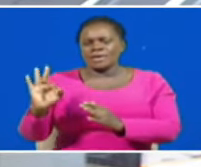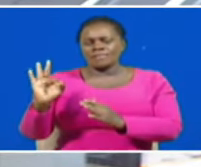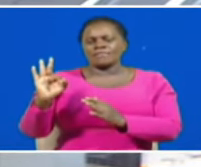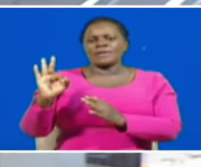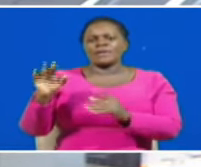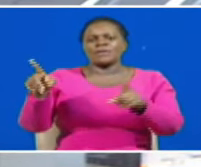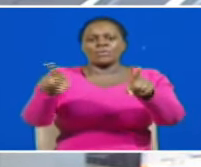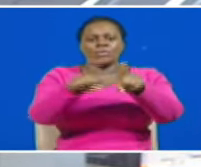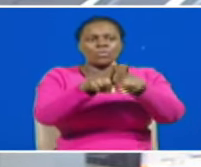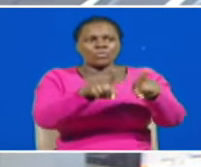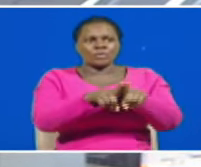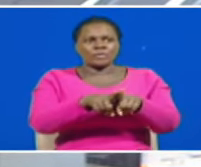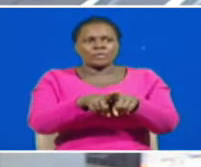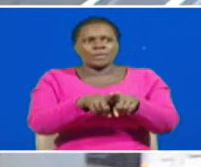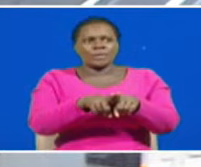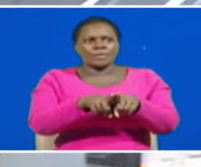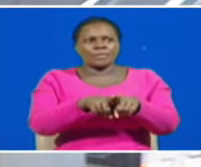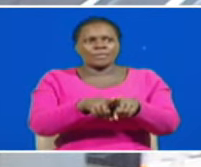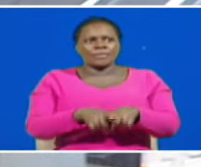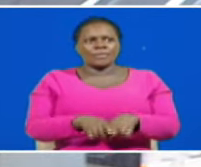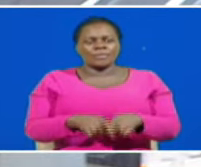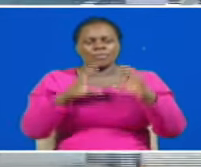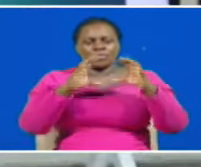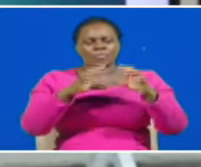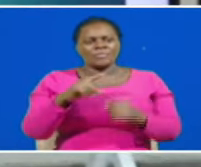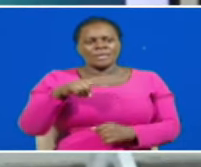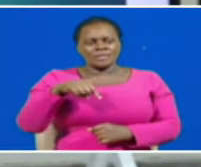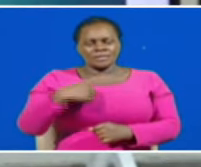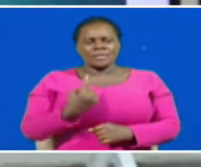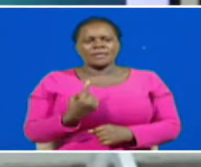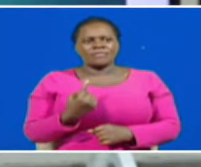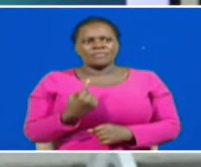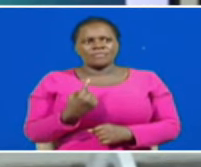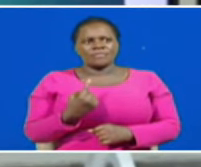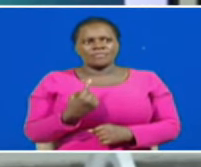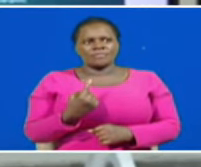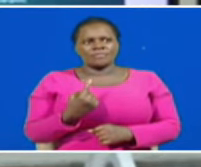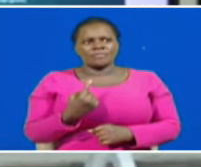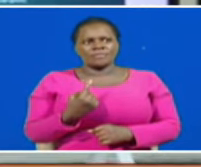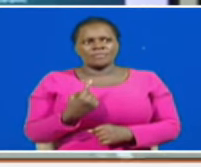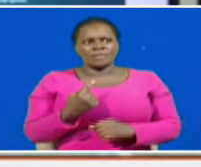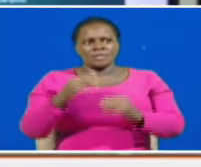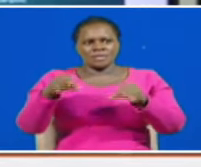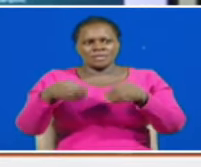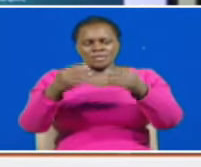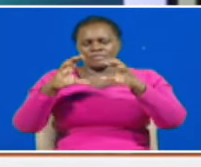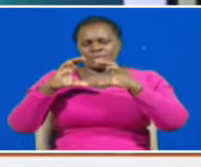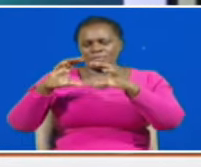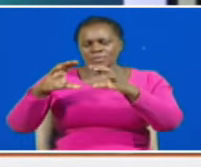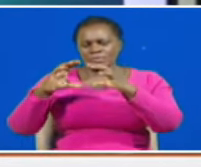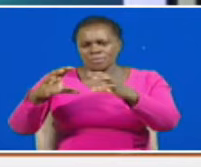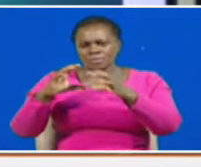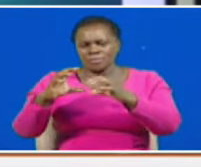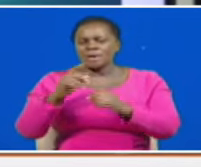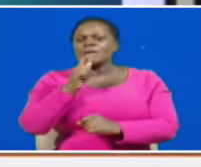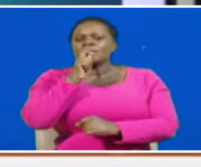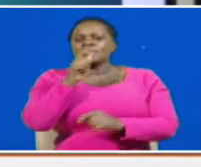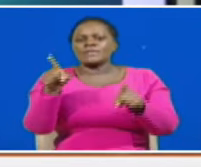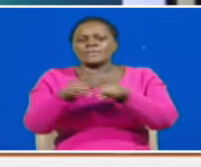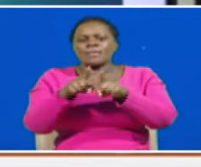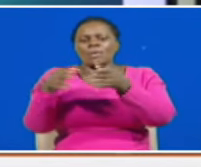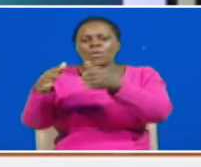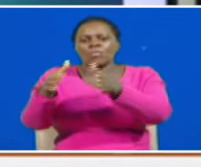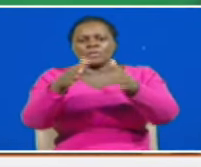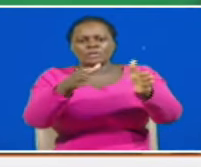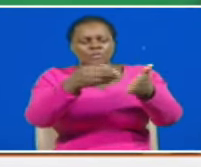hali kadhalika makocha wake. We thank the federation for giving coaches and referees as well the